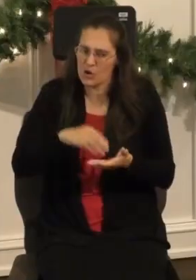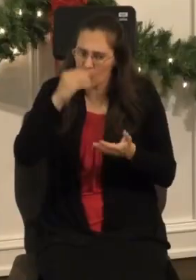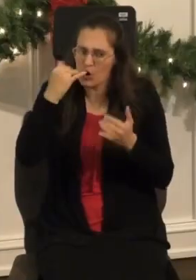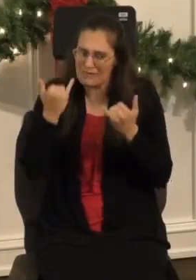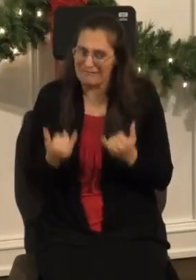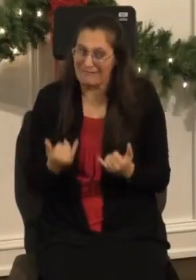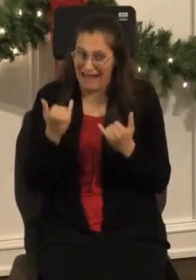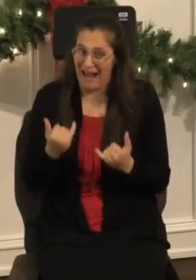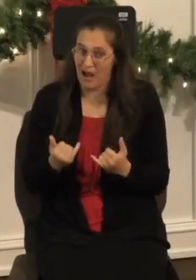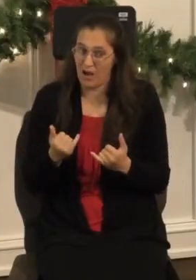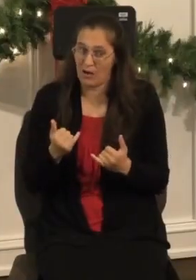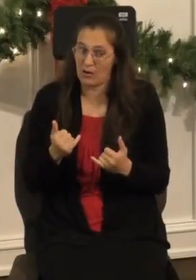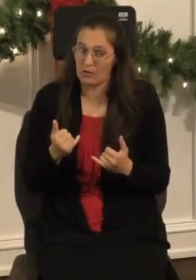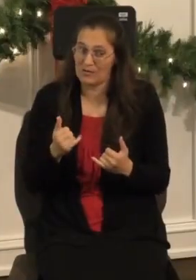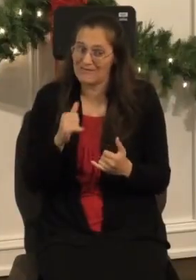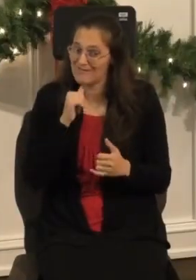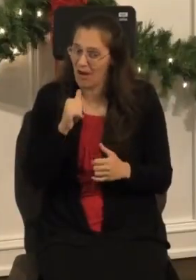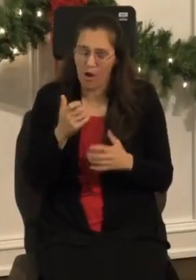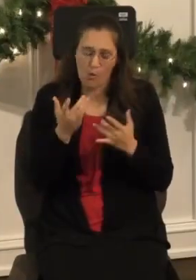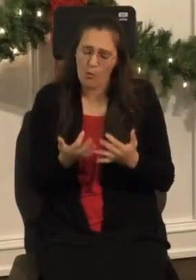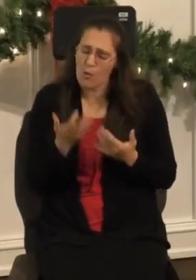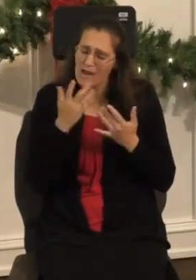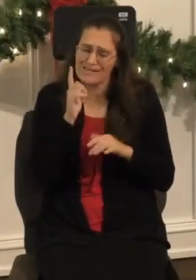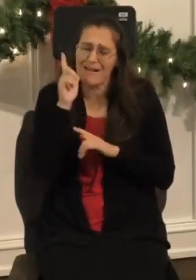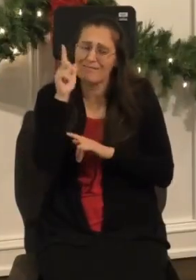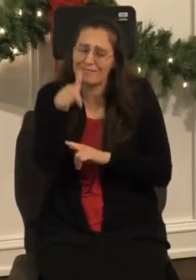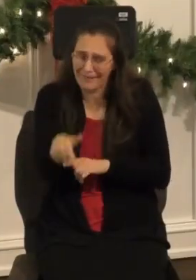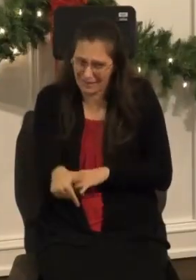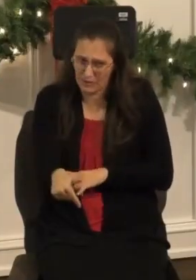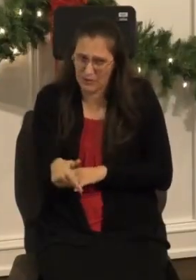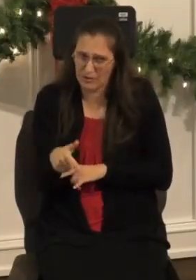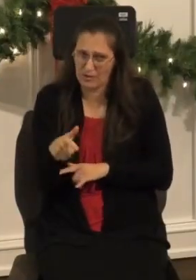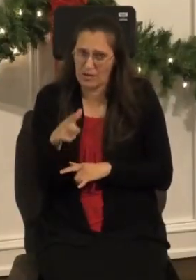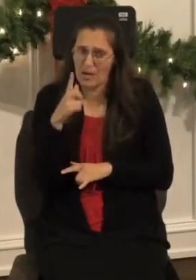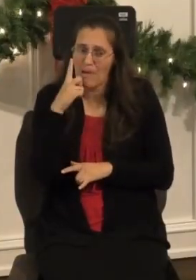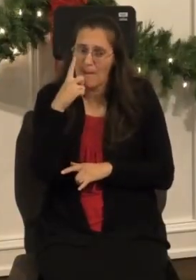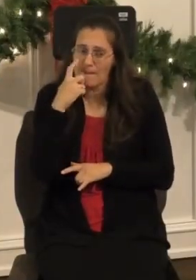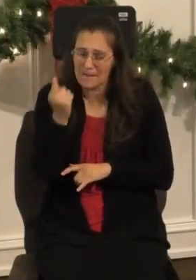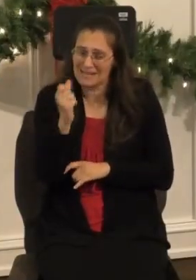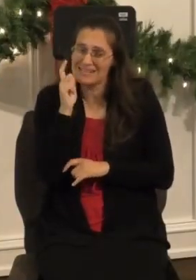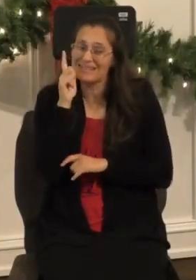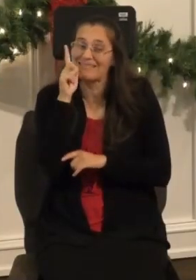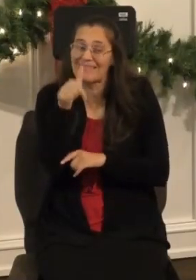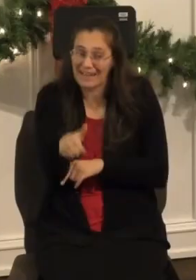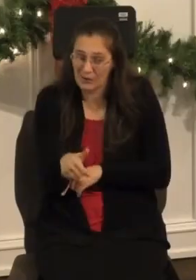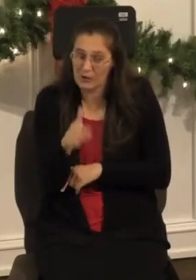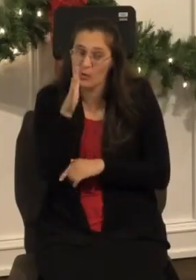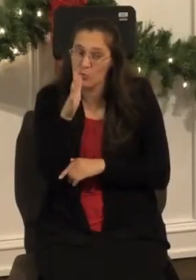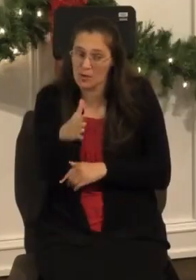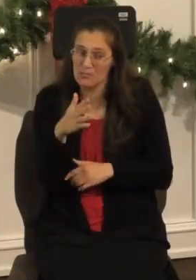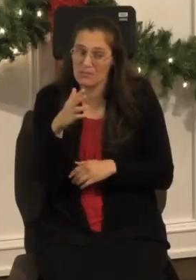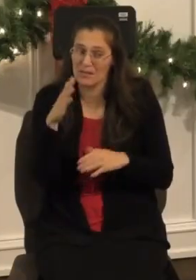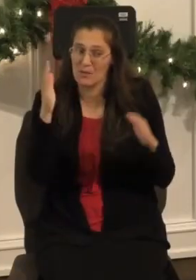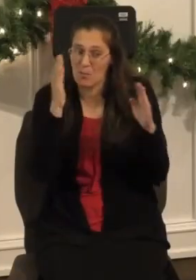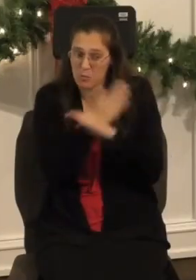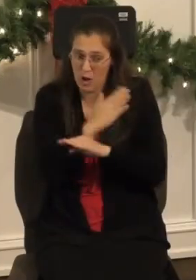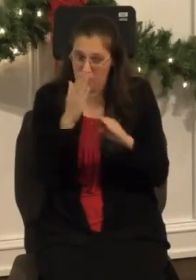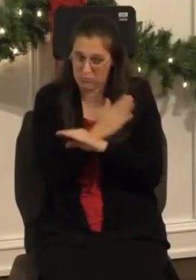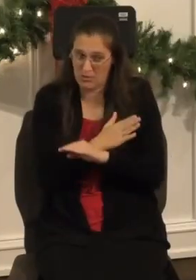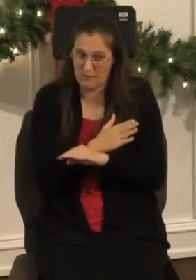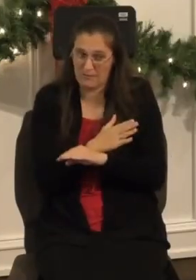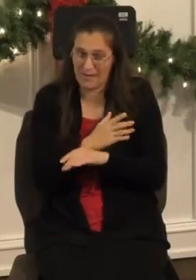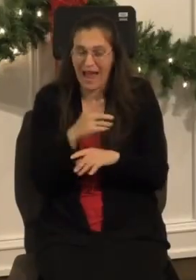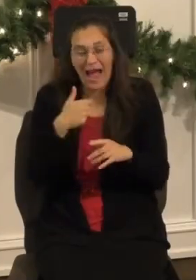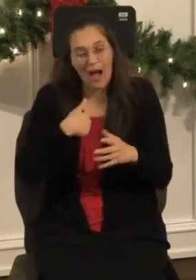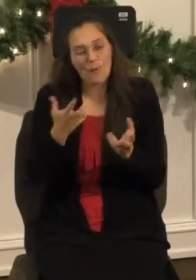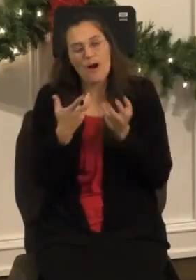later and then, the destruction it causes. Okay? Can I push this one more time just because I like to have fun with it? Are you ready?